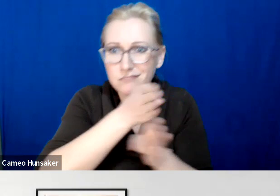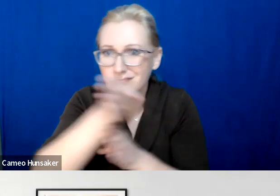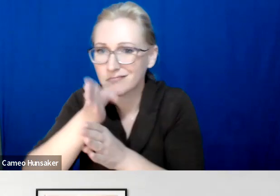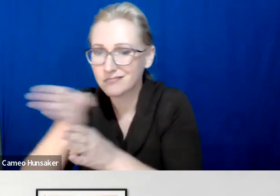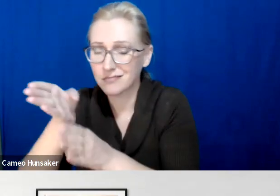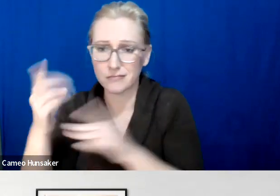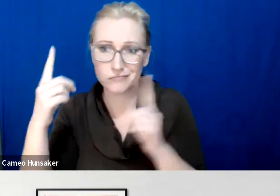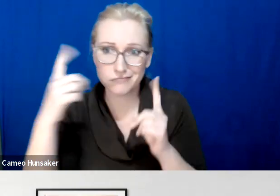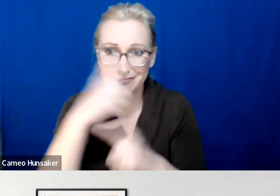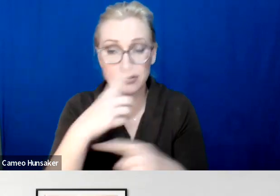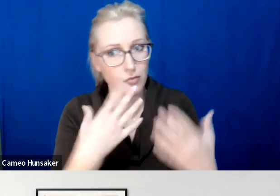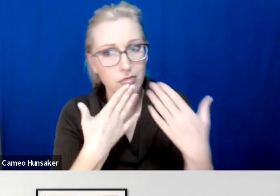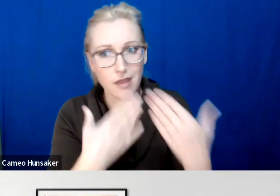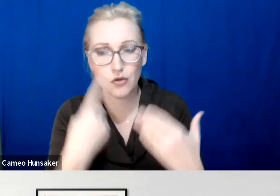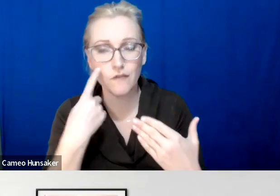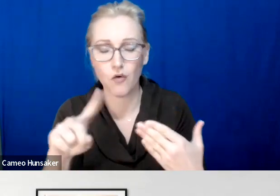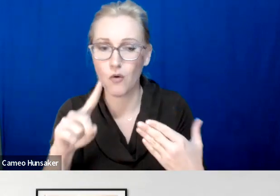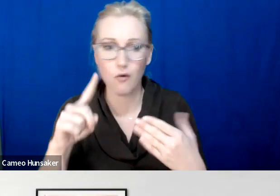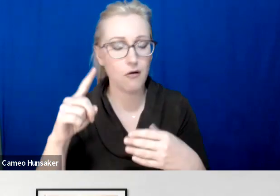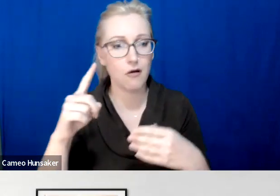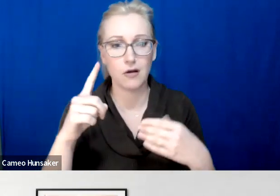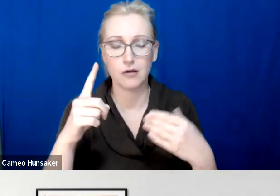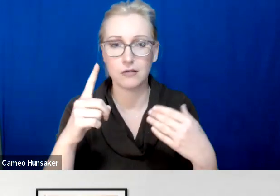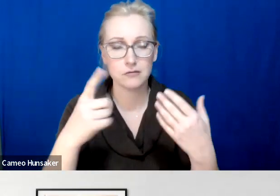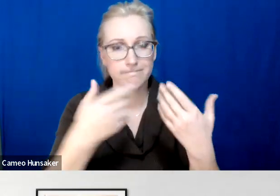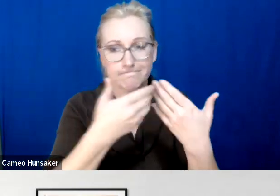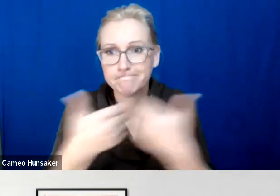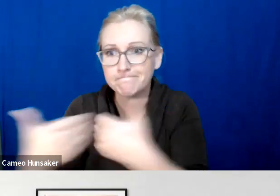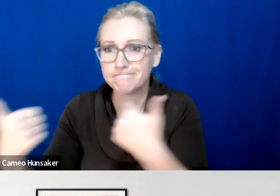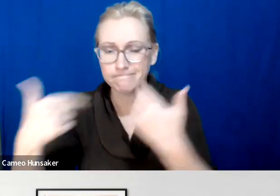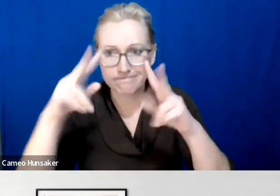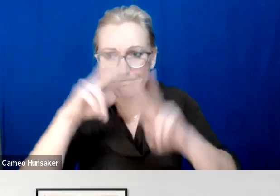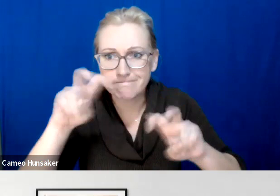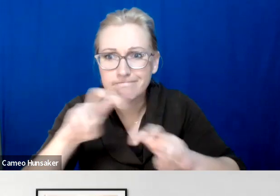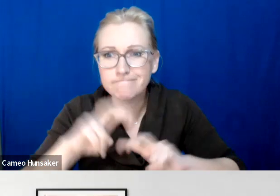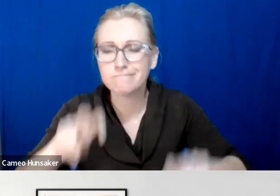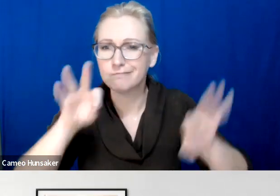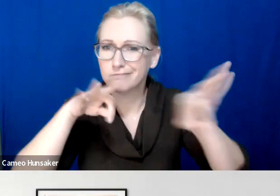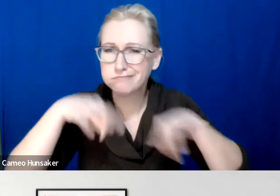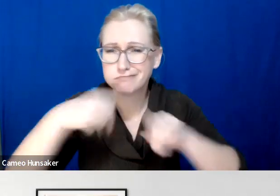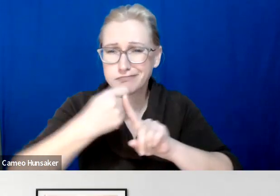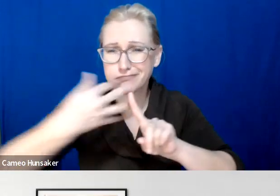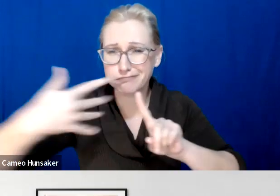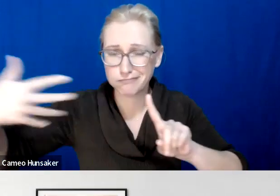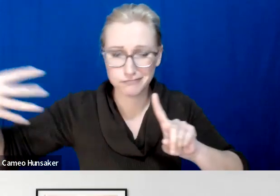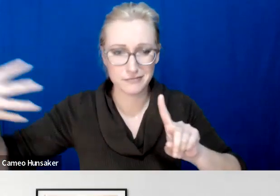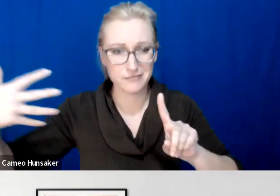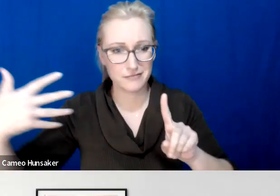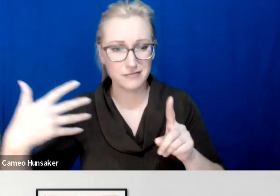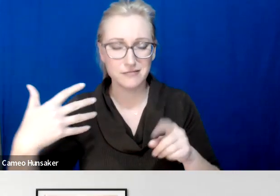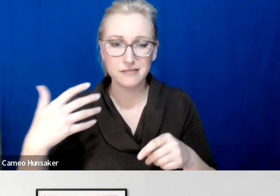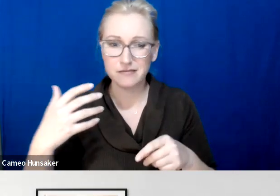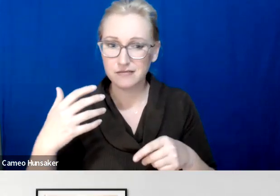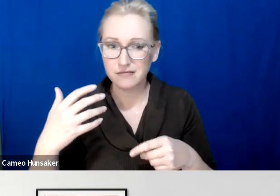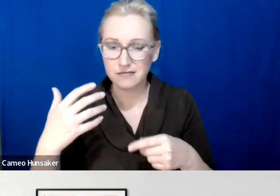you're breaking it all down and just really putting those things in just those family friendly ways, and making